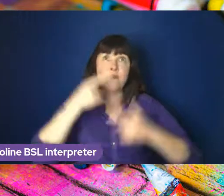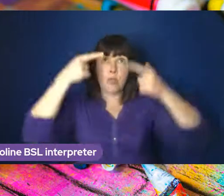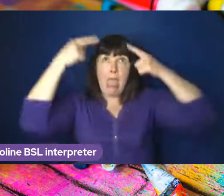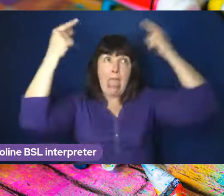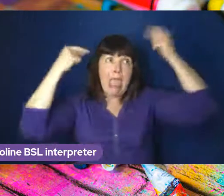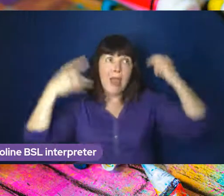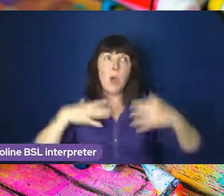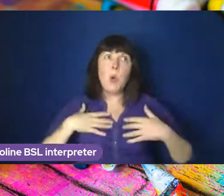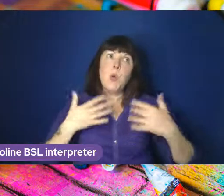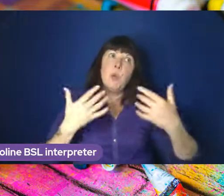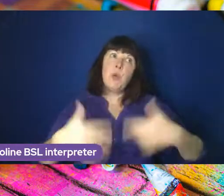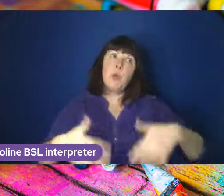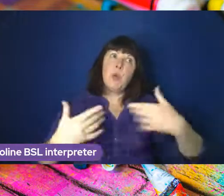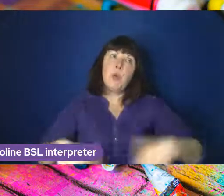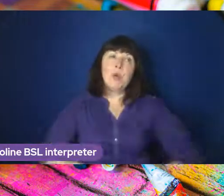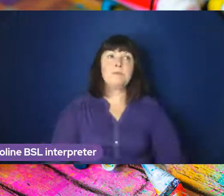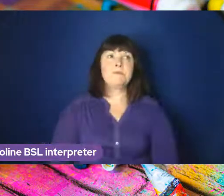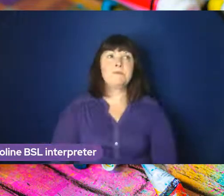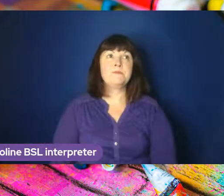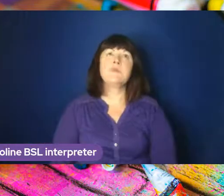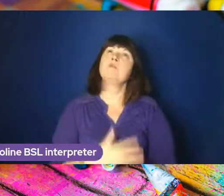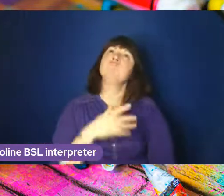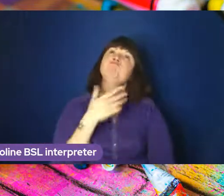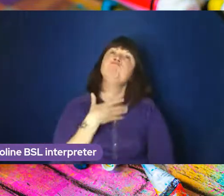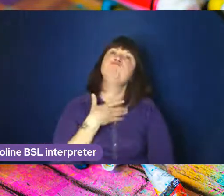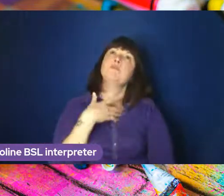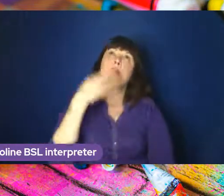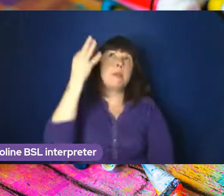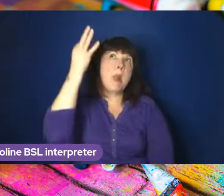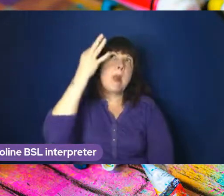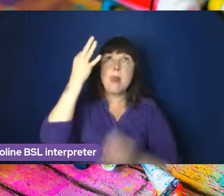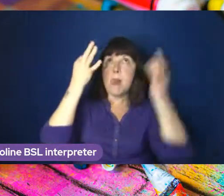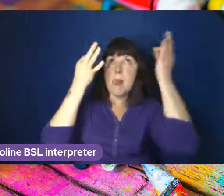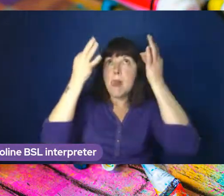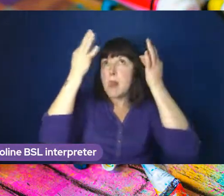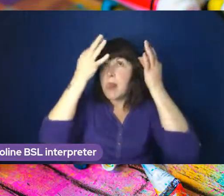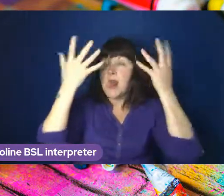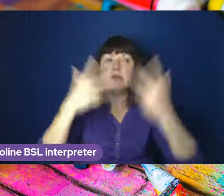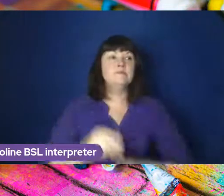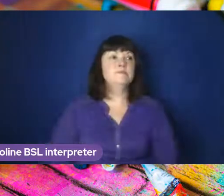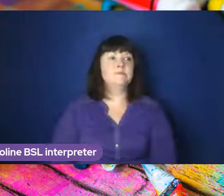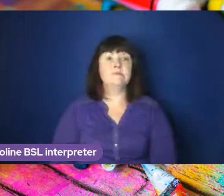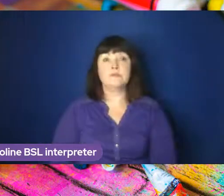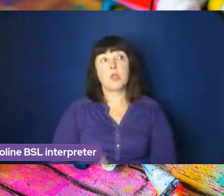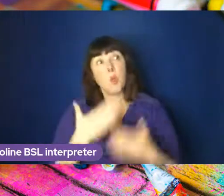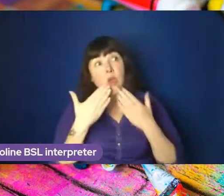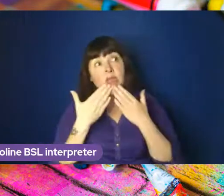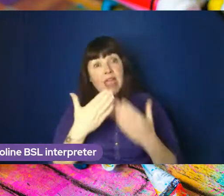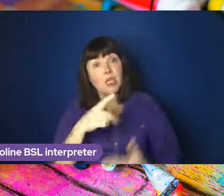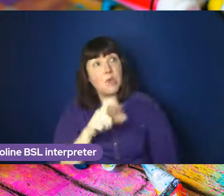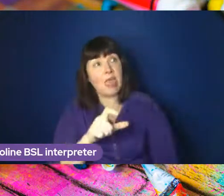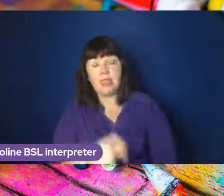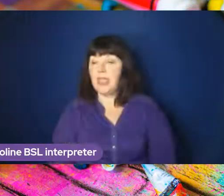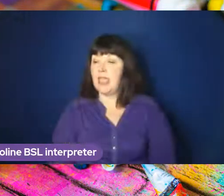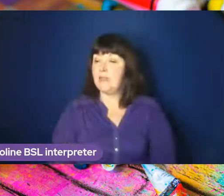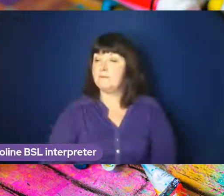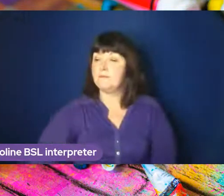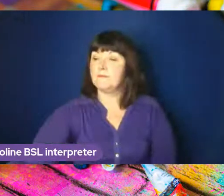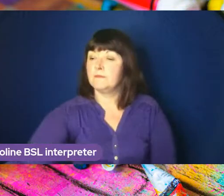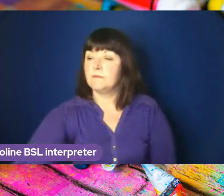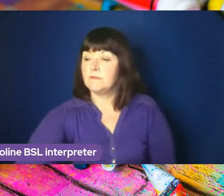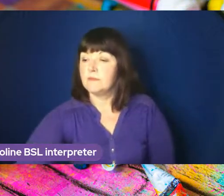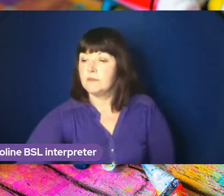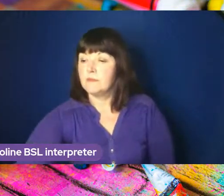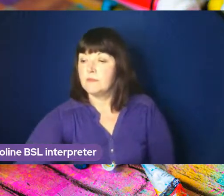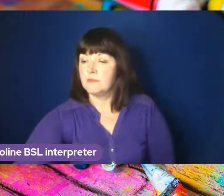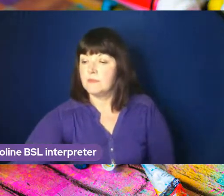brilliant. Maybe I should have paintbrushes in my hair. That would be quite cool. Anyway, thank you, Kathy. Great to meet you. And last